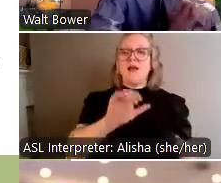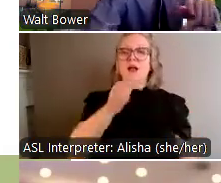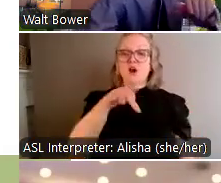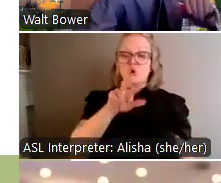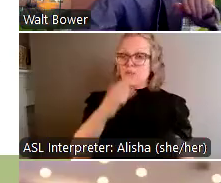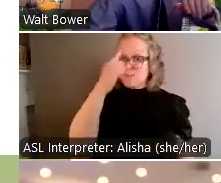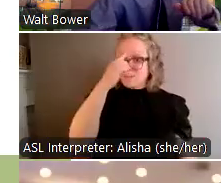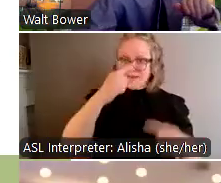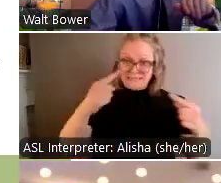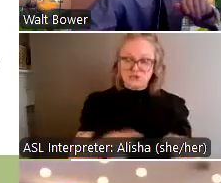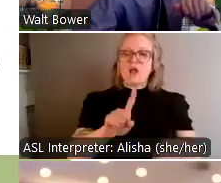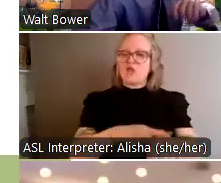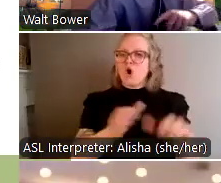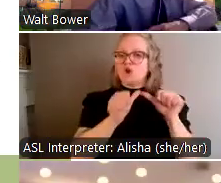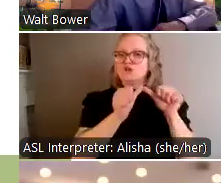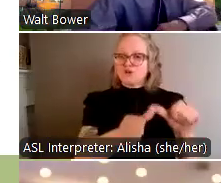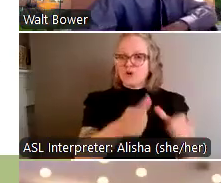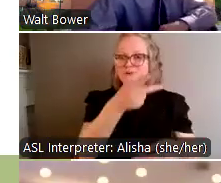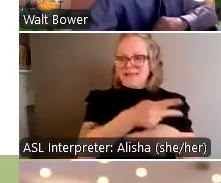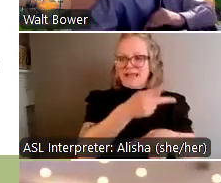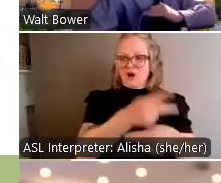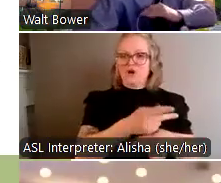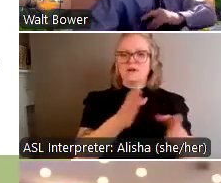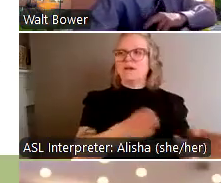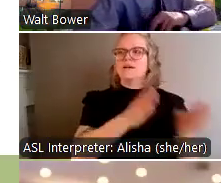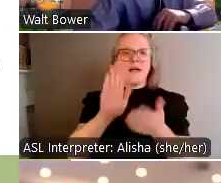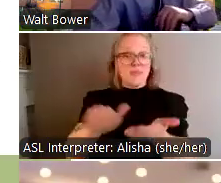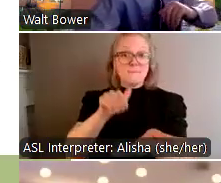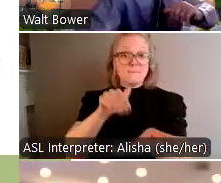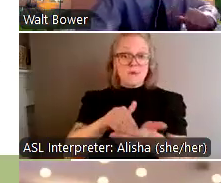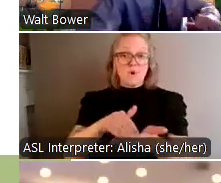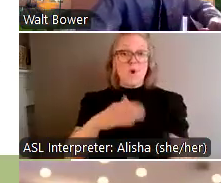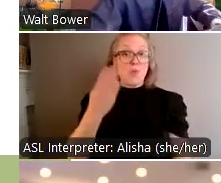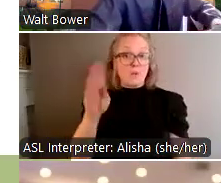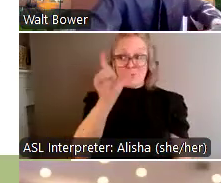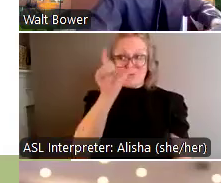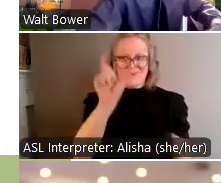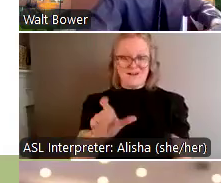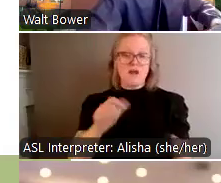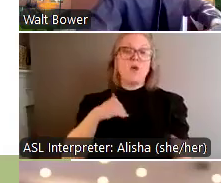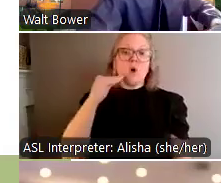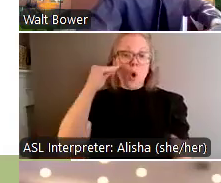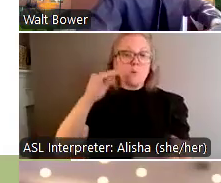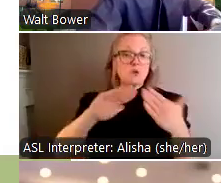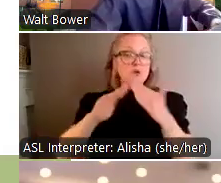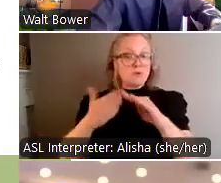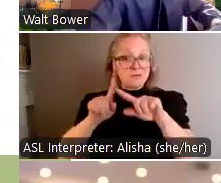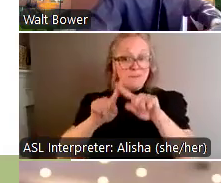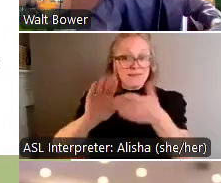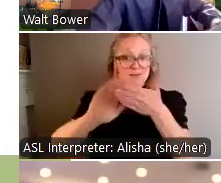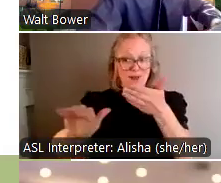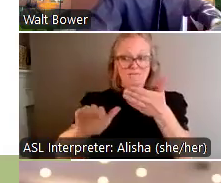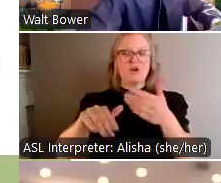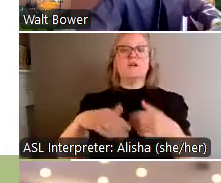care. In the middle of your screen, that is in the blue boxes, we have our home and community-based waiver. And so somebody